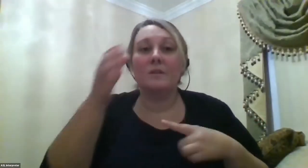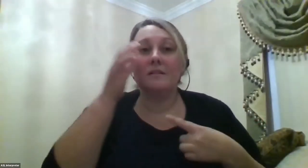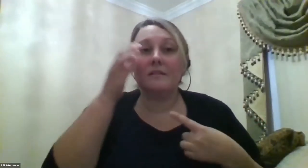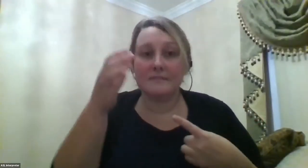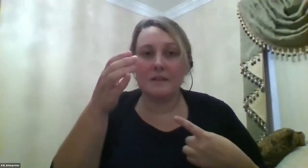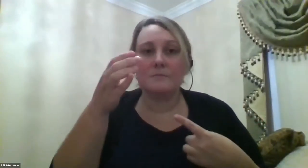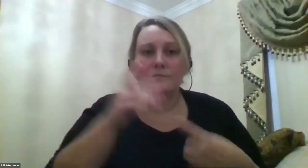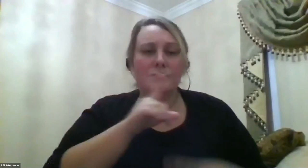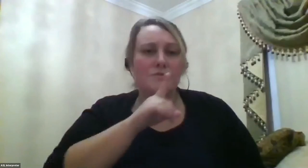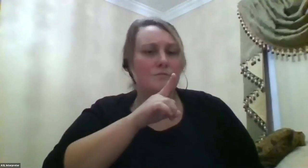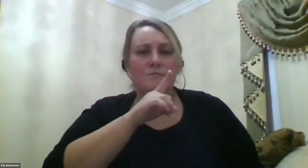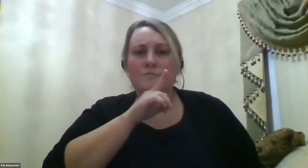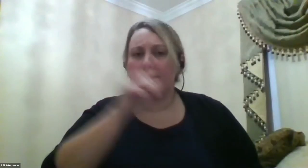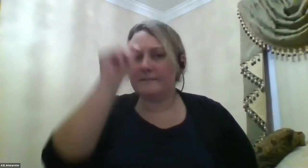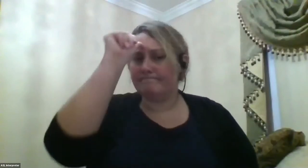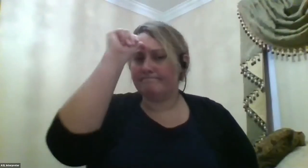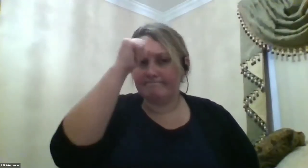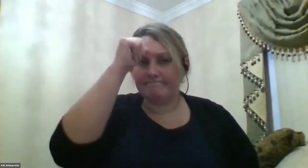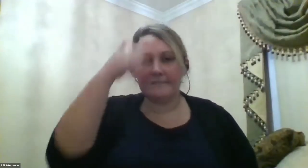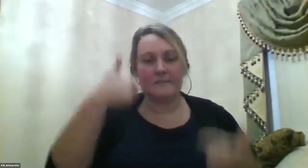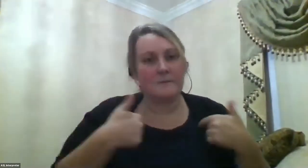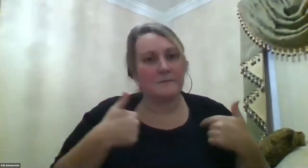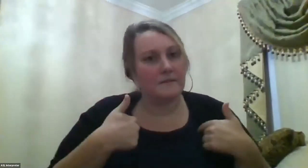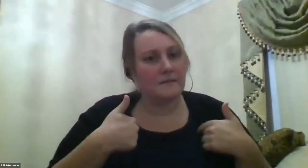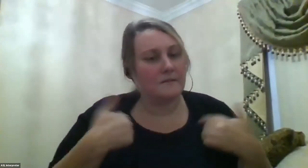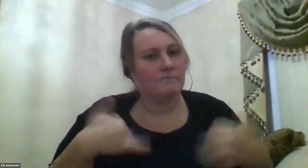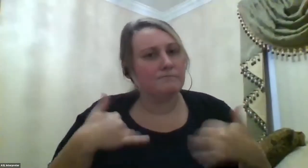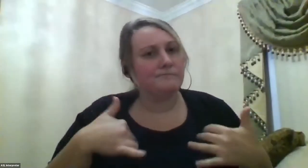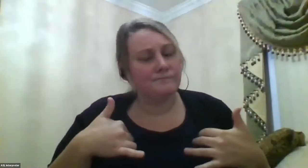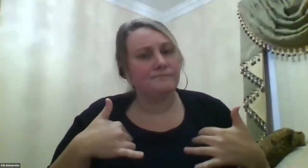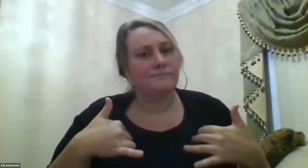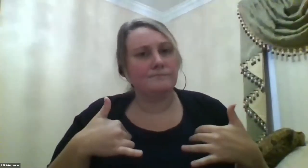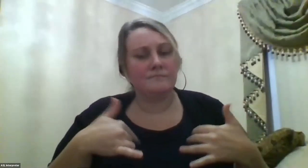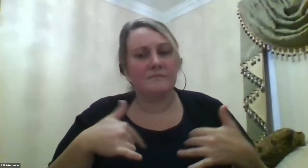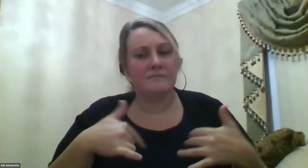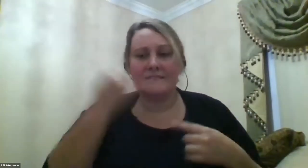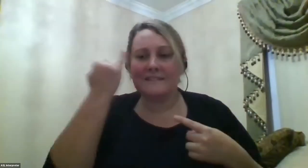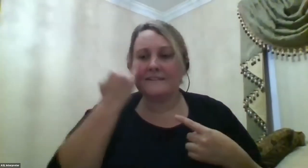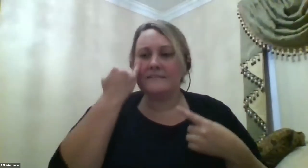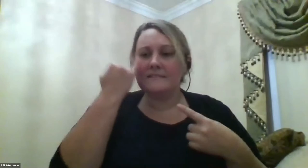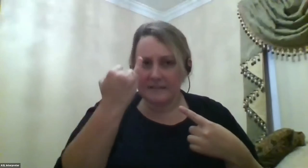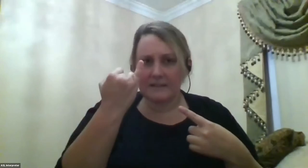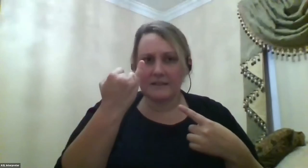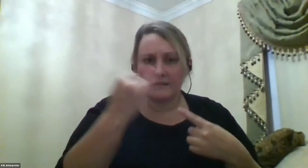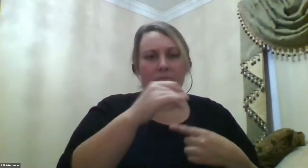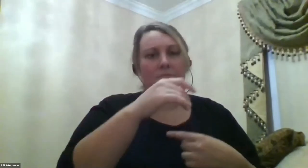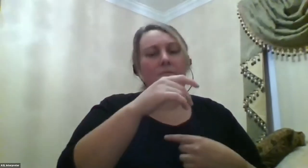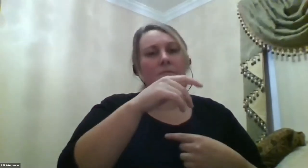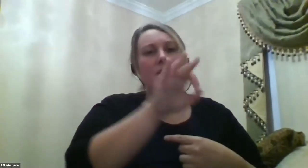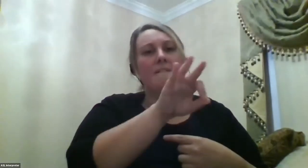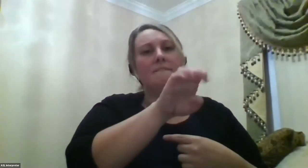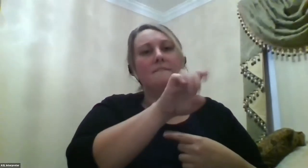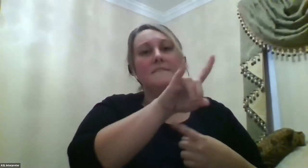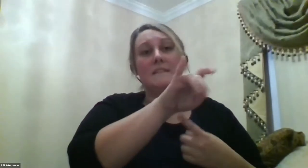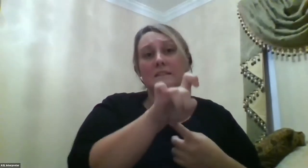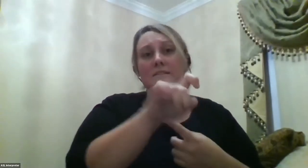a lot was thinking about this idea that Felix Gonzalez-Torres had talked about in terms of audience and